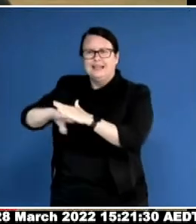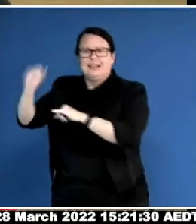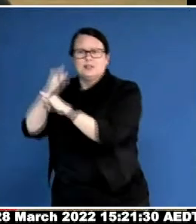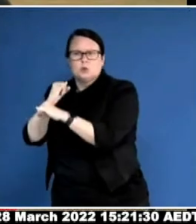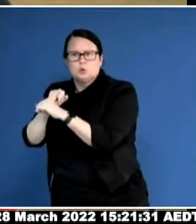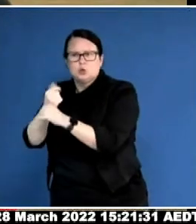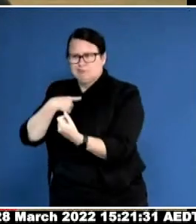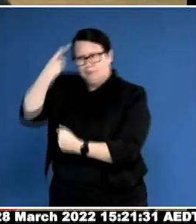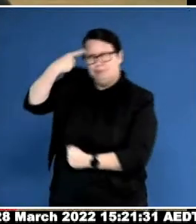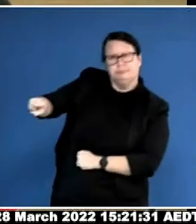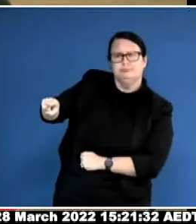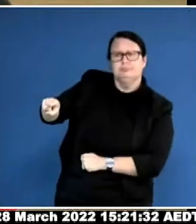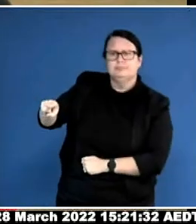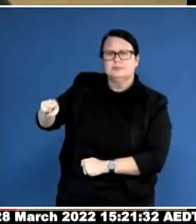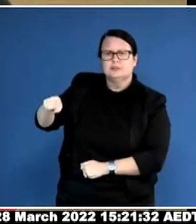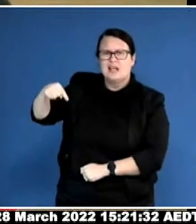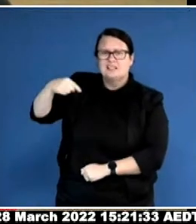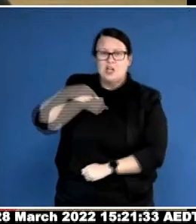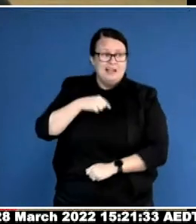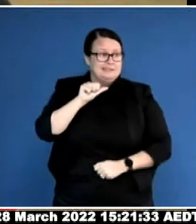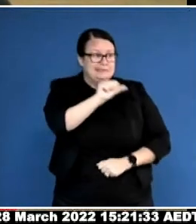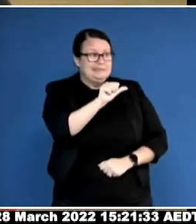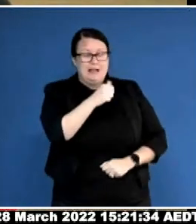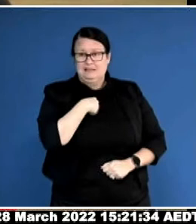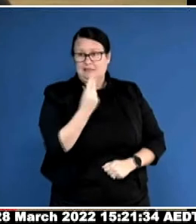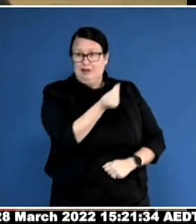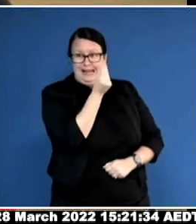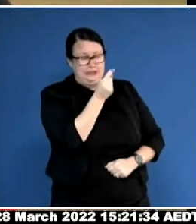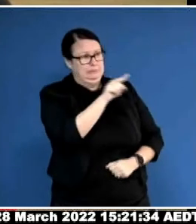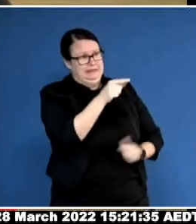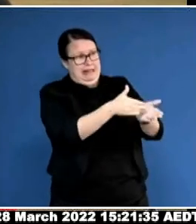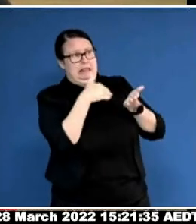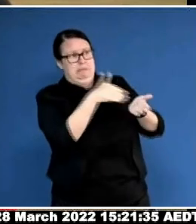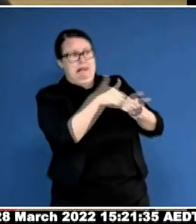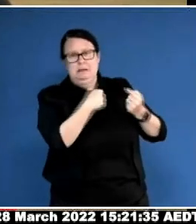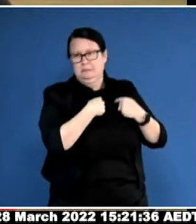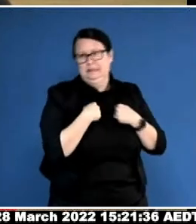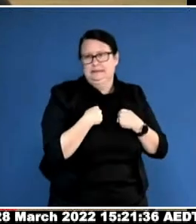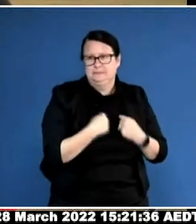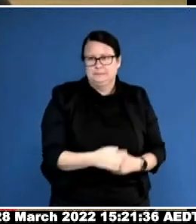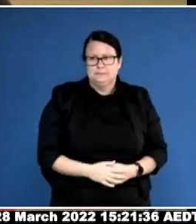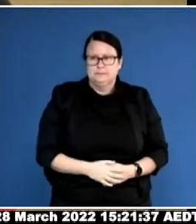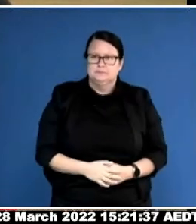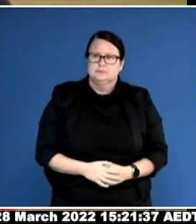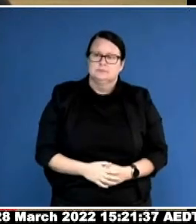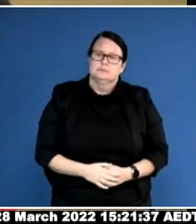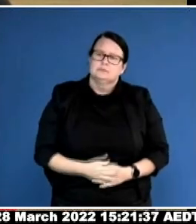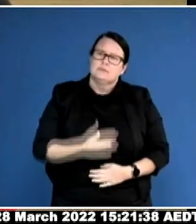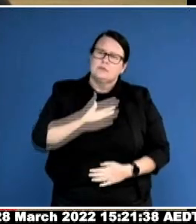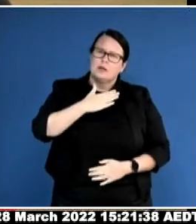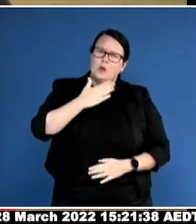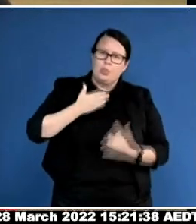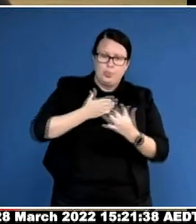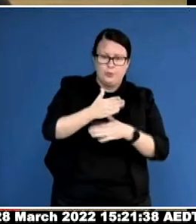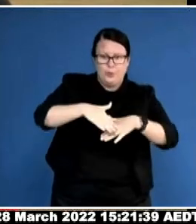I became reliant on the person that I was in a relationship with to provide these types of things to me. My activities during